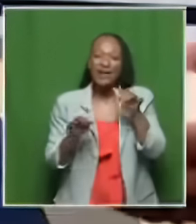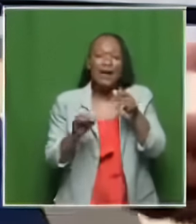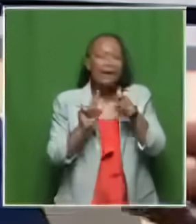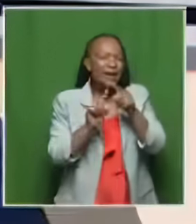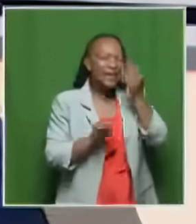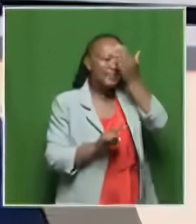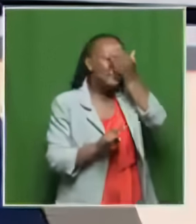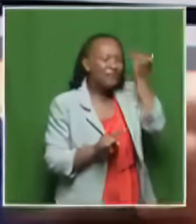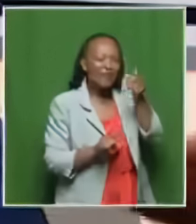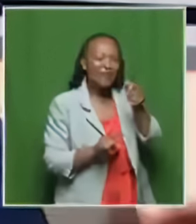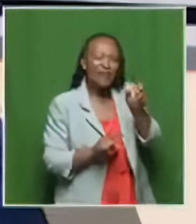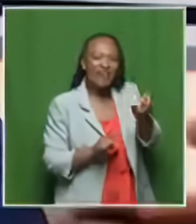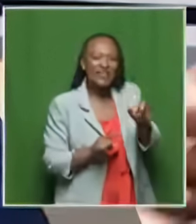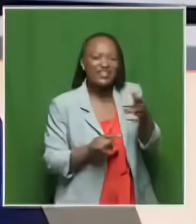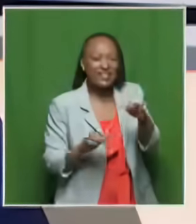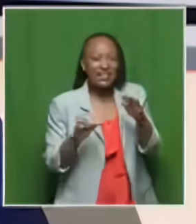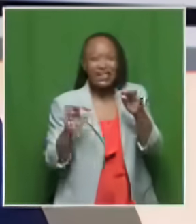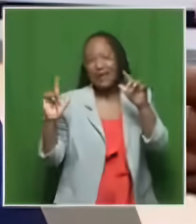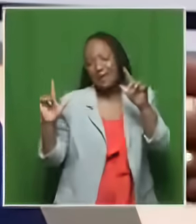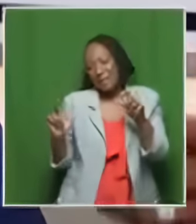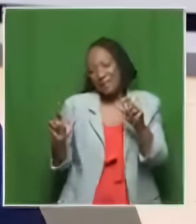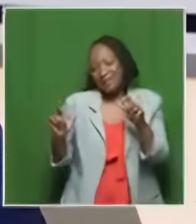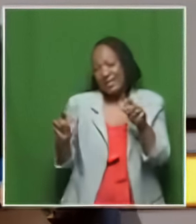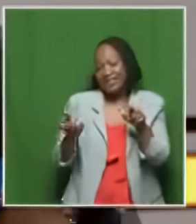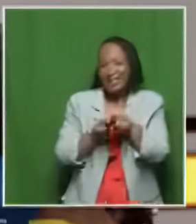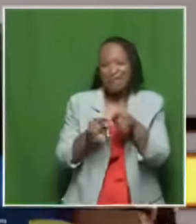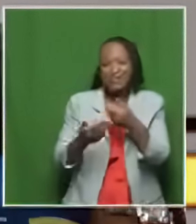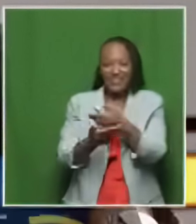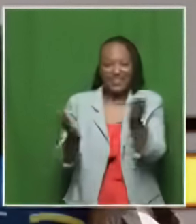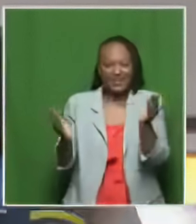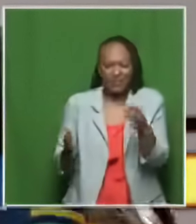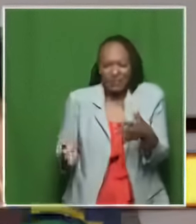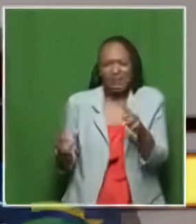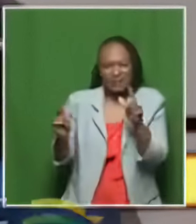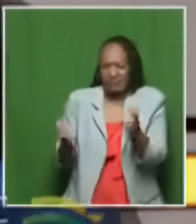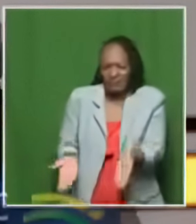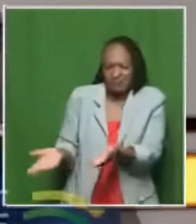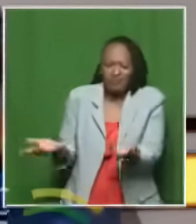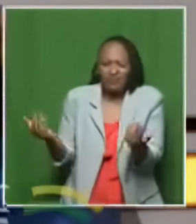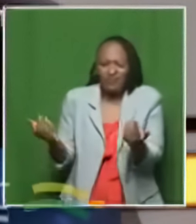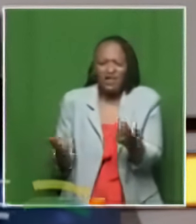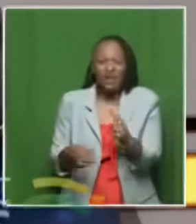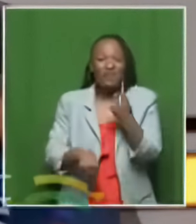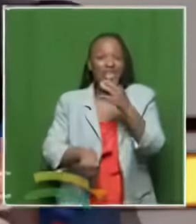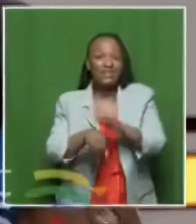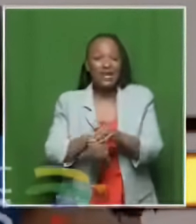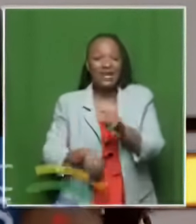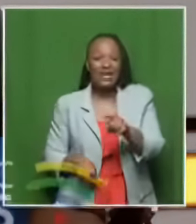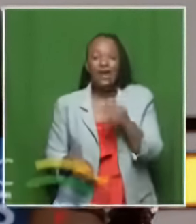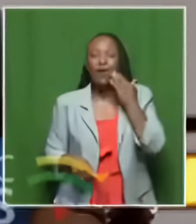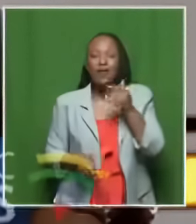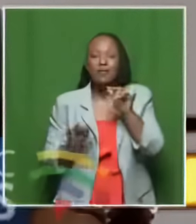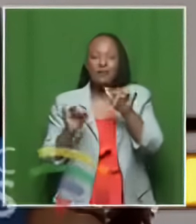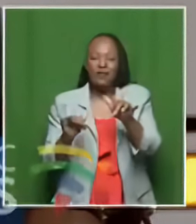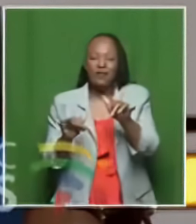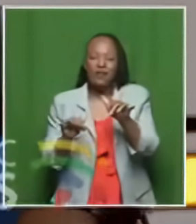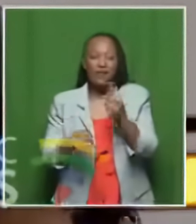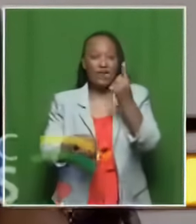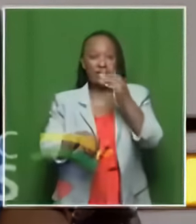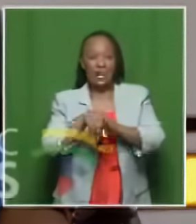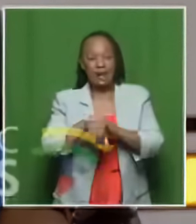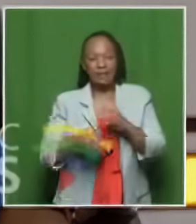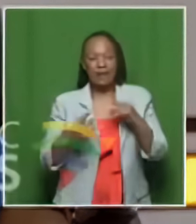her. She asked for a picture like I do with everyone. I gave her a picture. The first time I worked with white people,